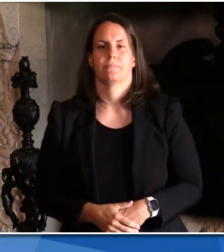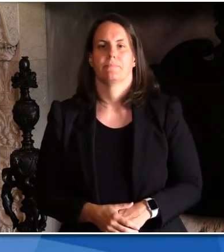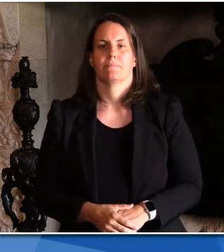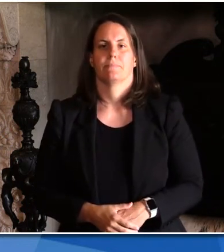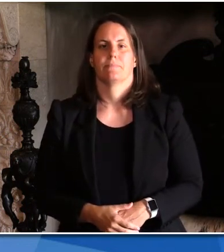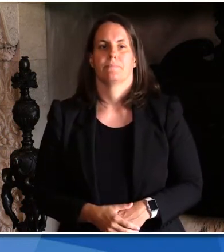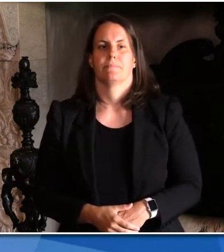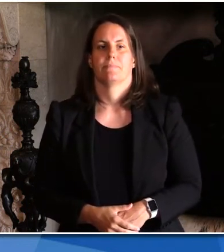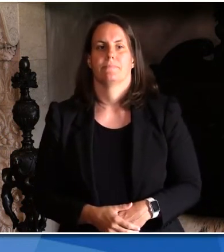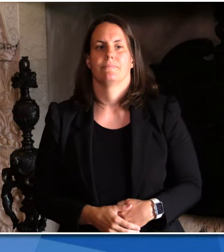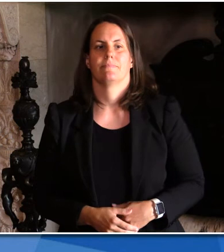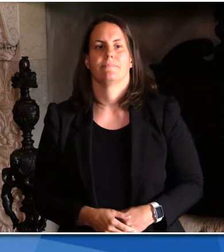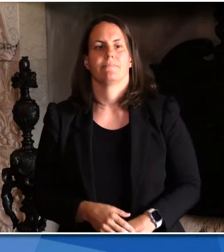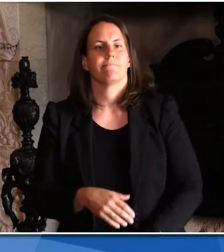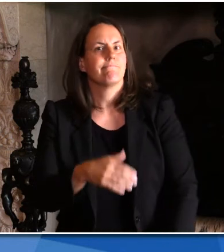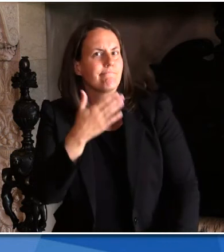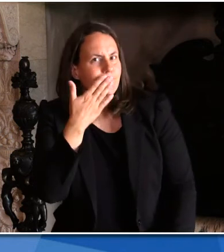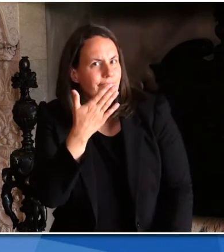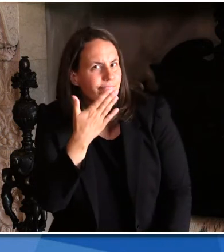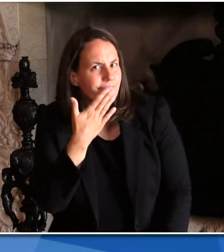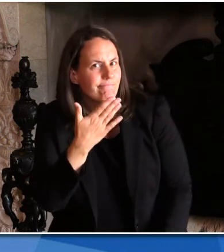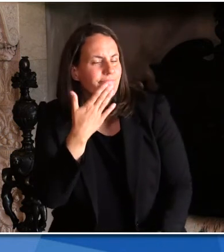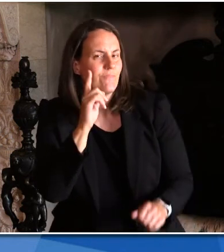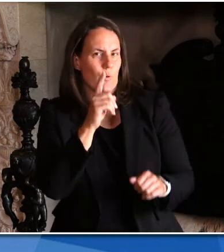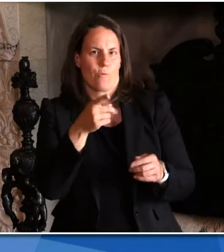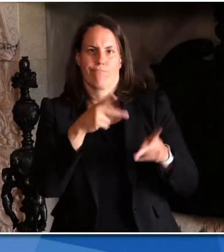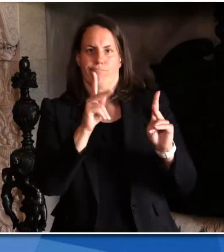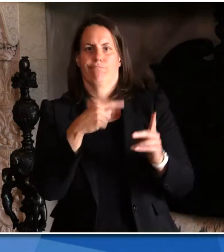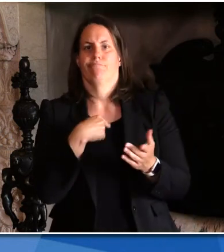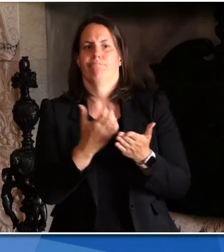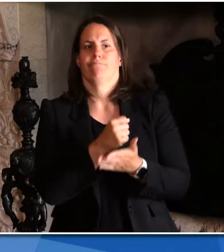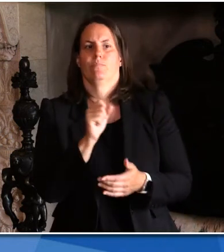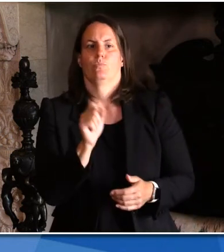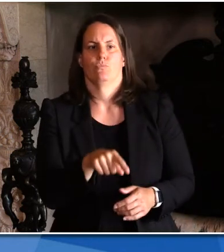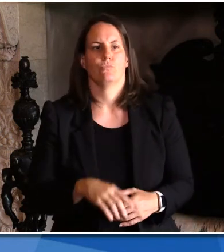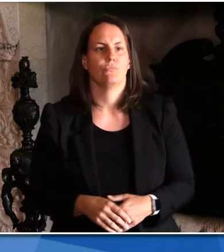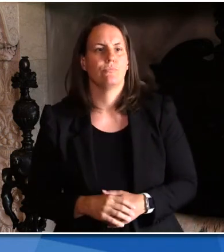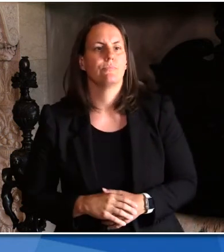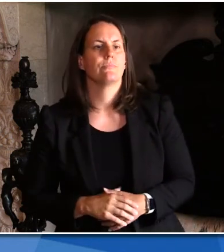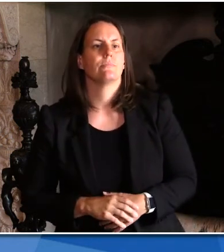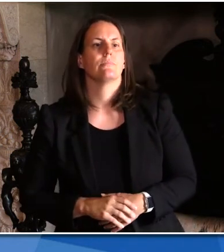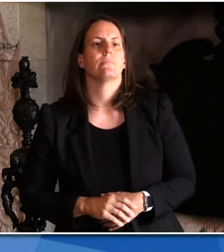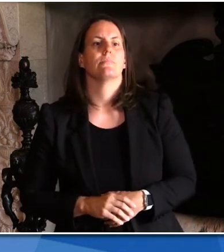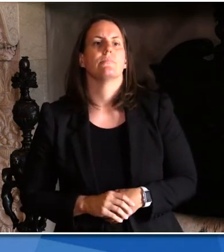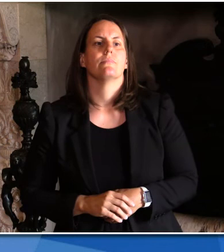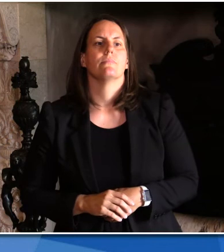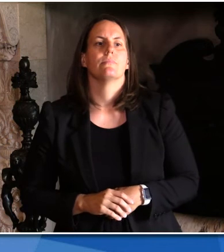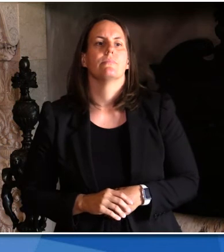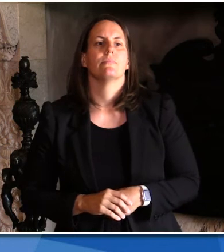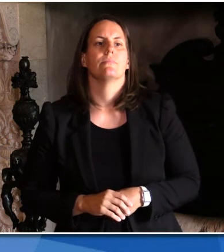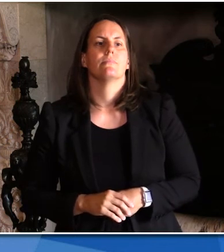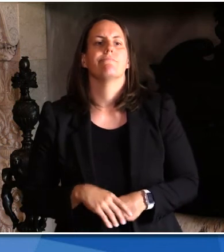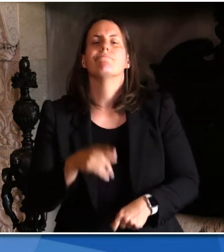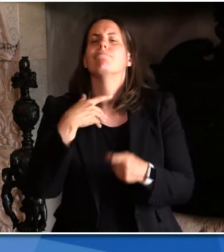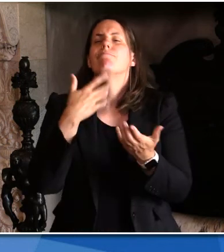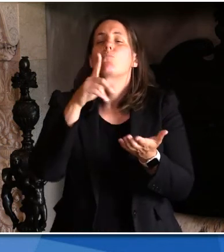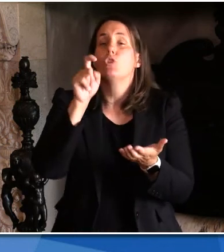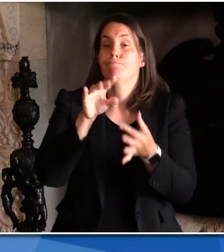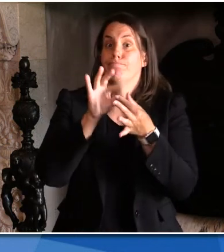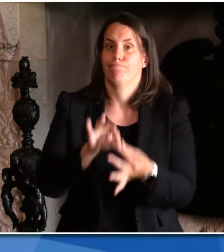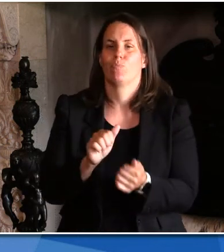Hello, thanks for taking my question. My question is about unemployment. People are still struggling to get